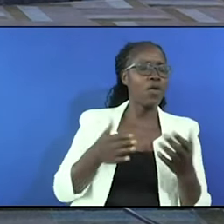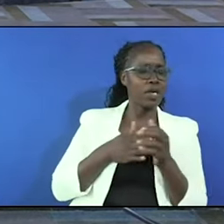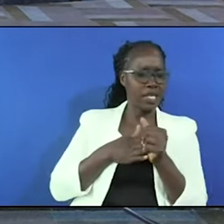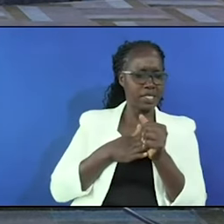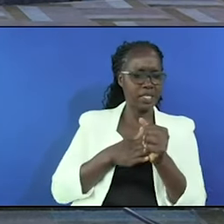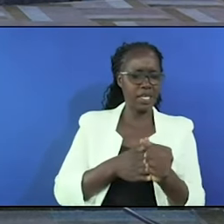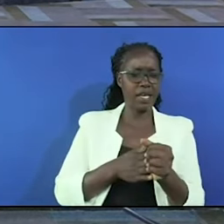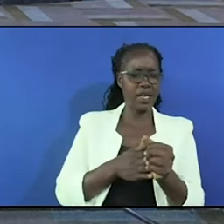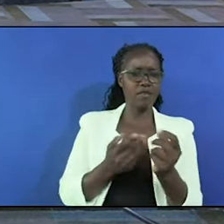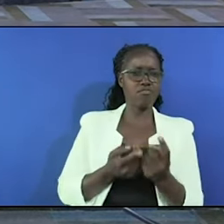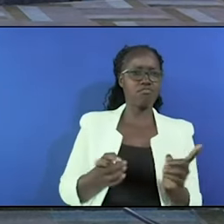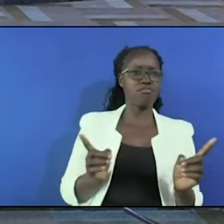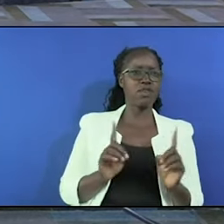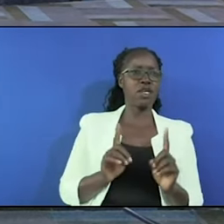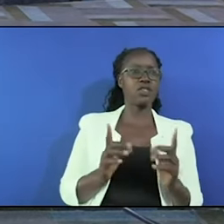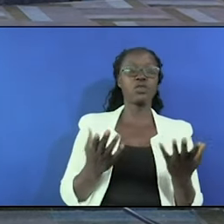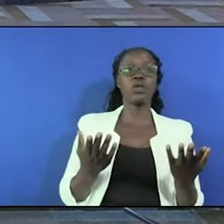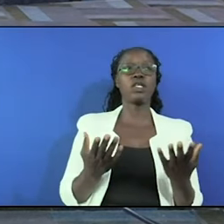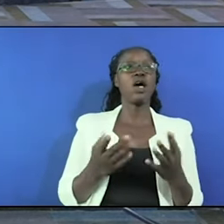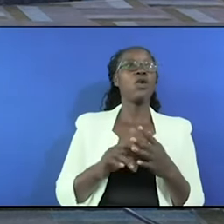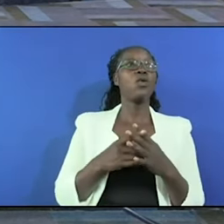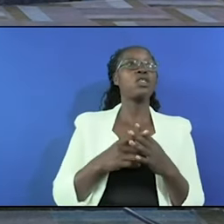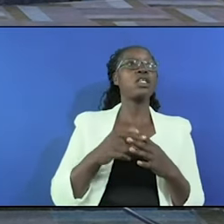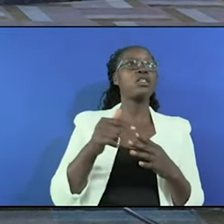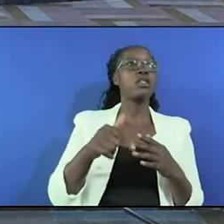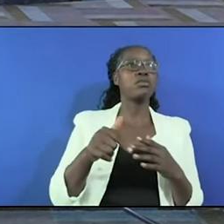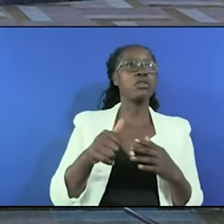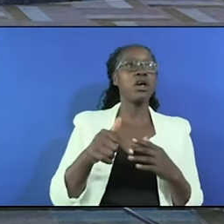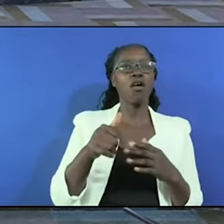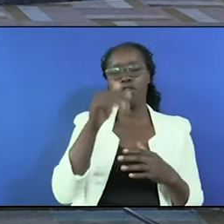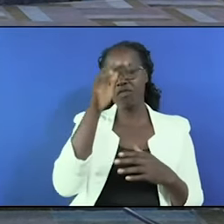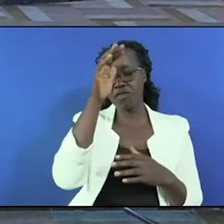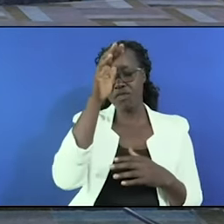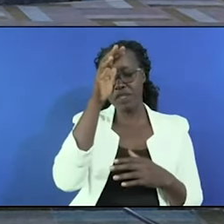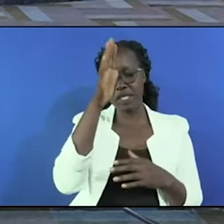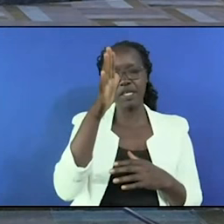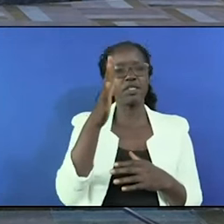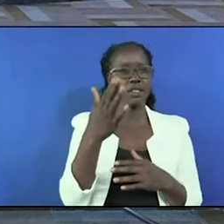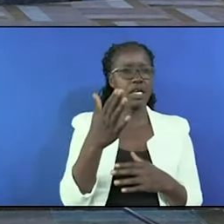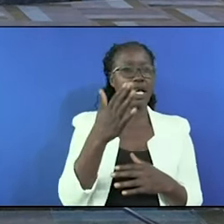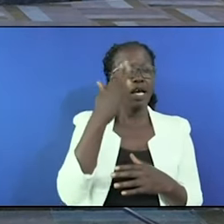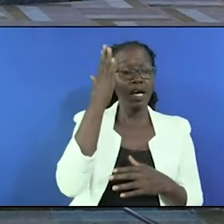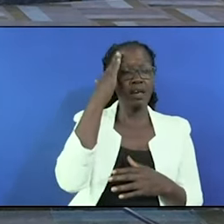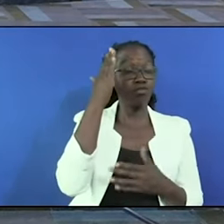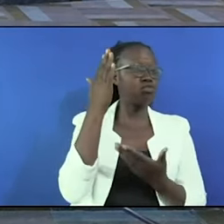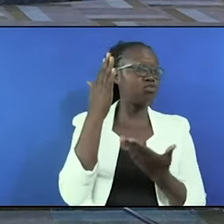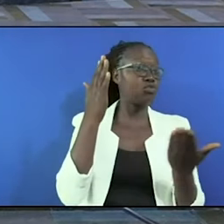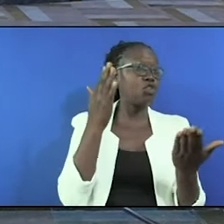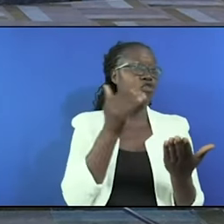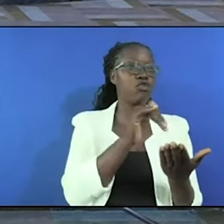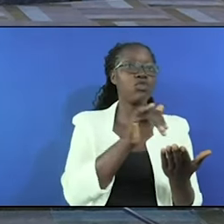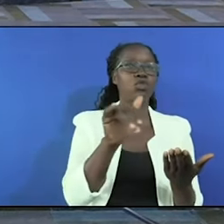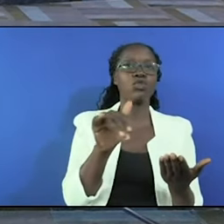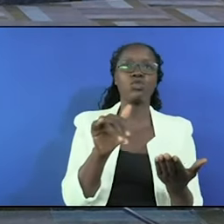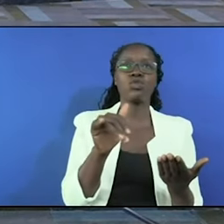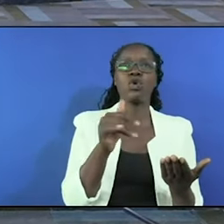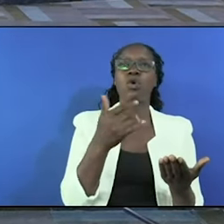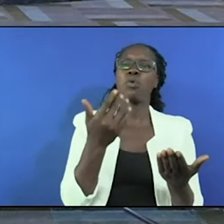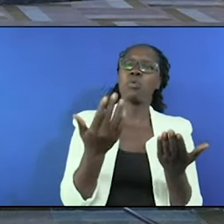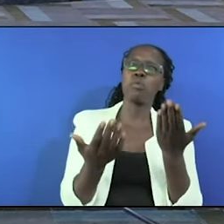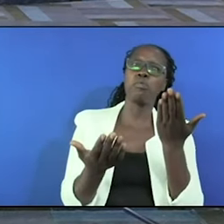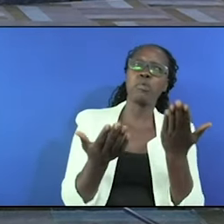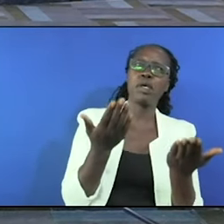us. And when we started on the day of Sunday, I want you to know, for those of you who